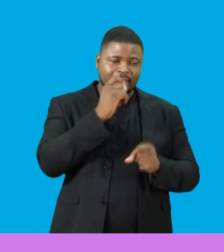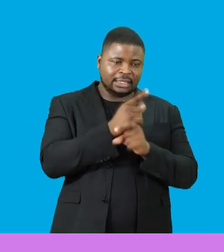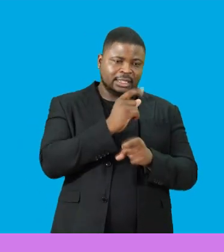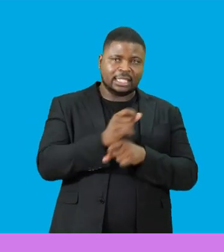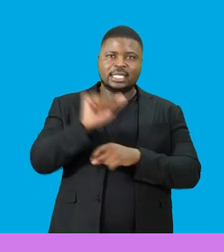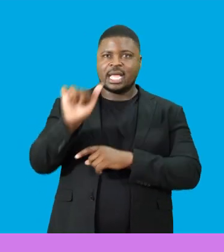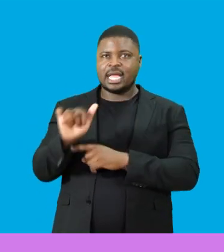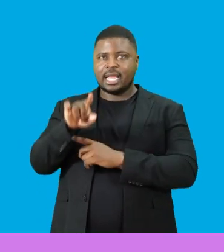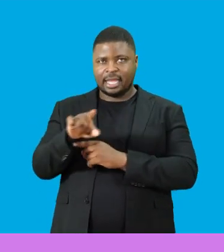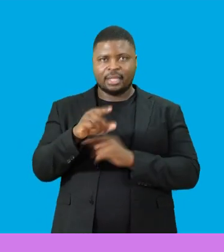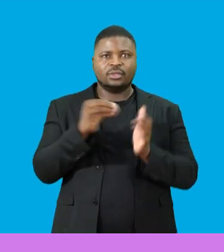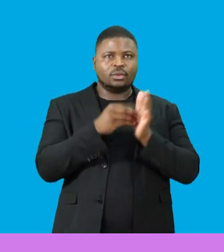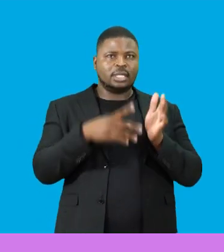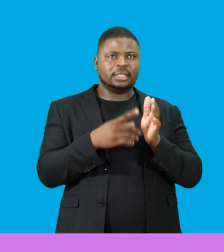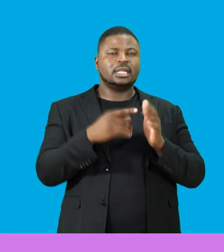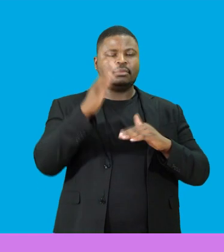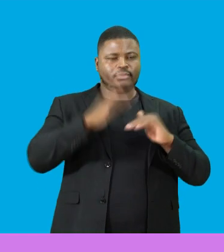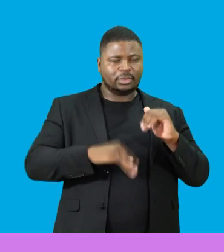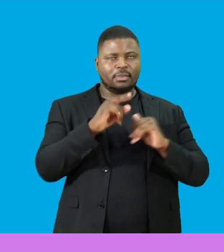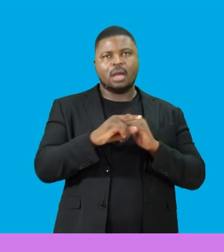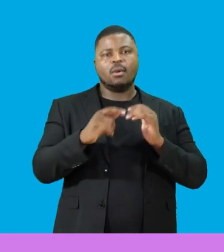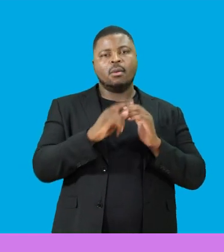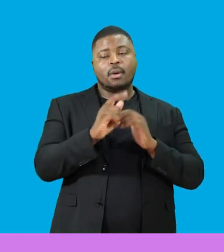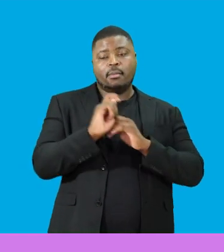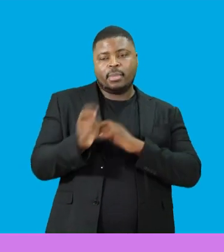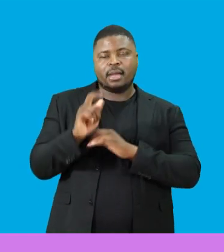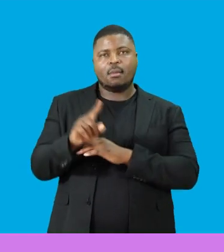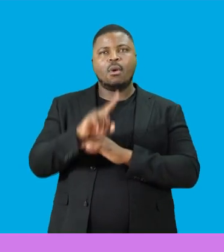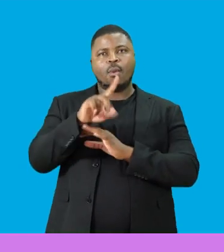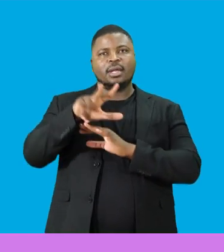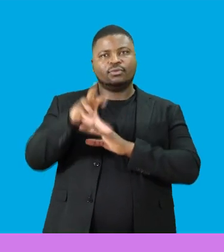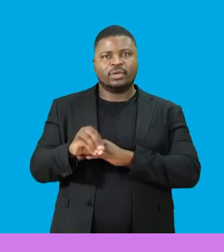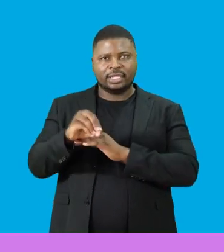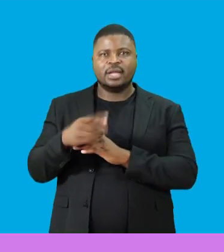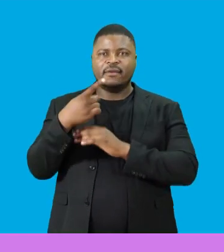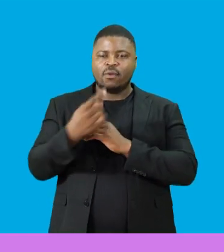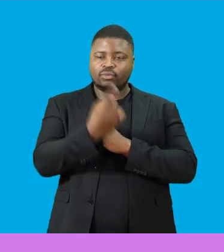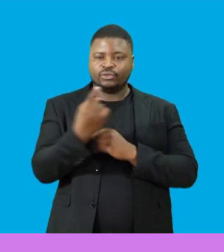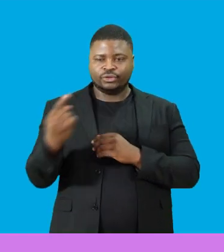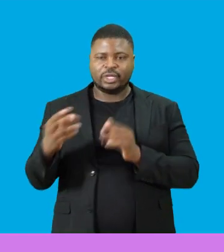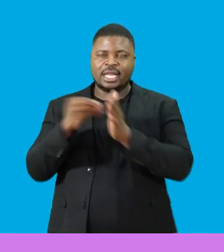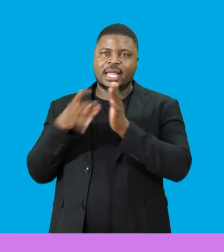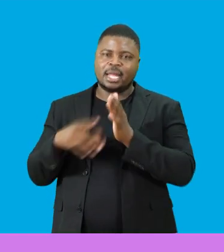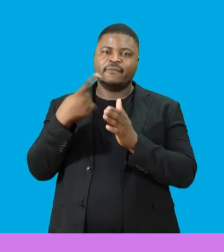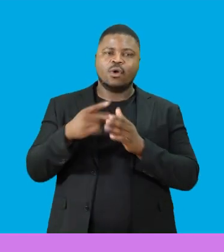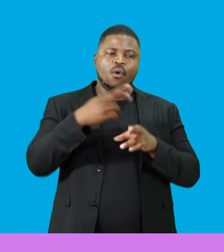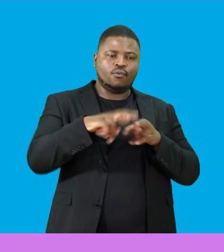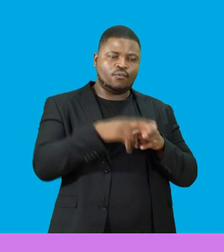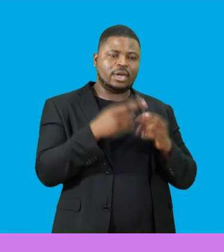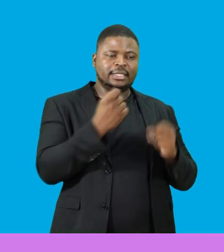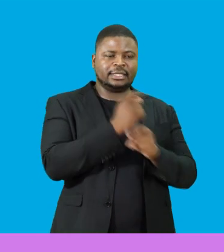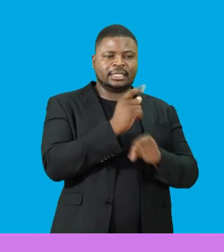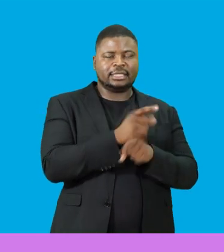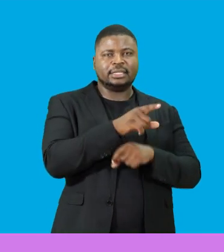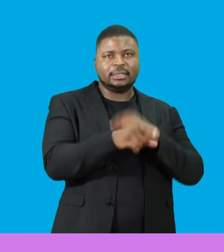taxi A is actually charging these learners 120 per learner for hiring this particular